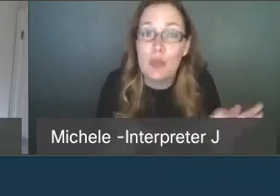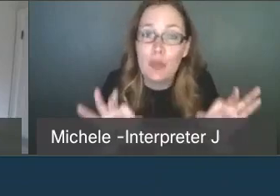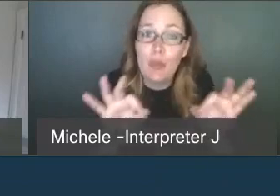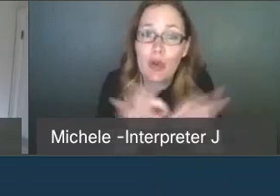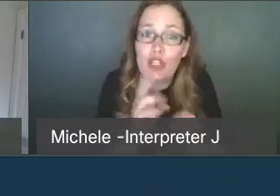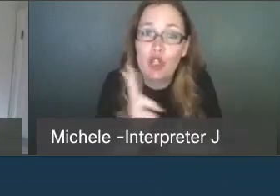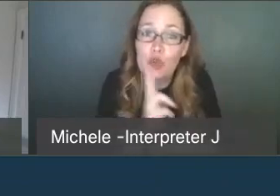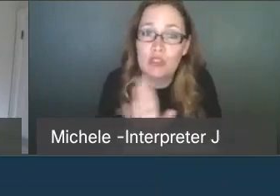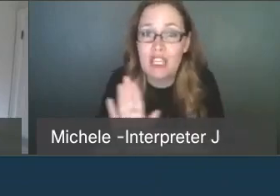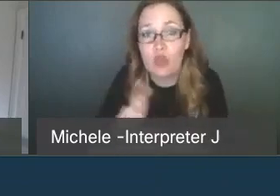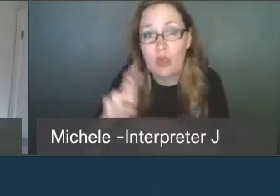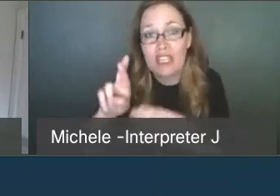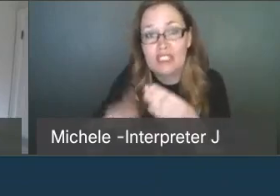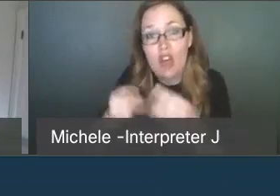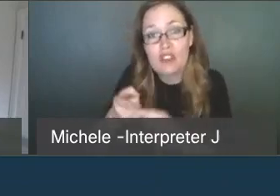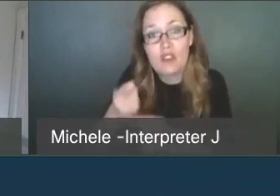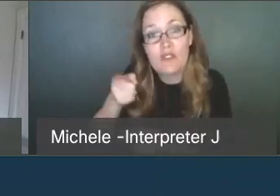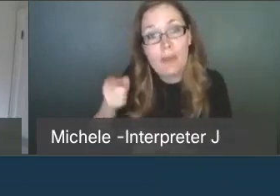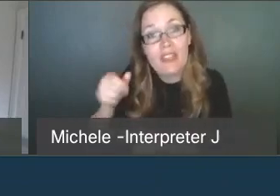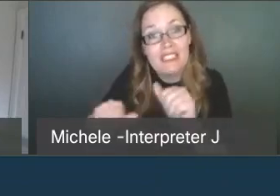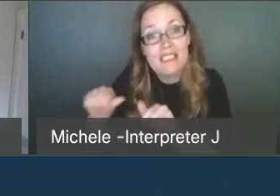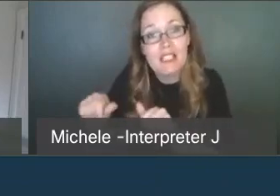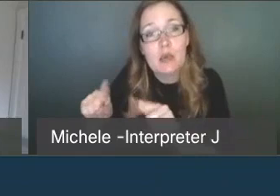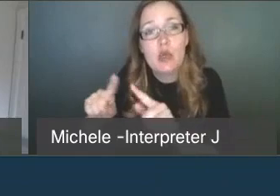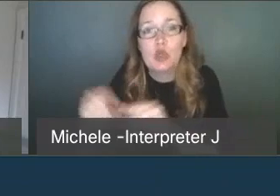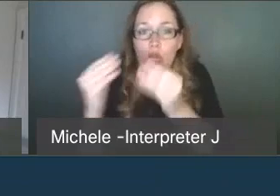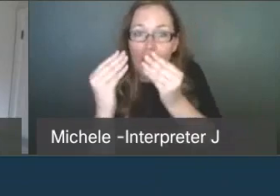assessments to inform decisions.